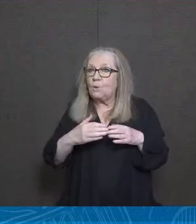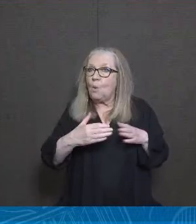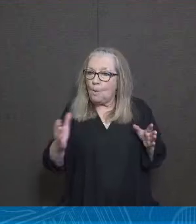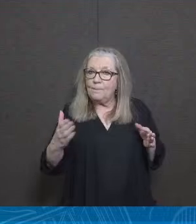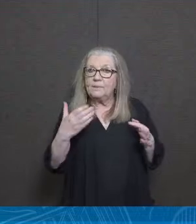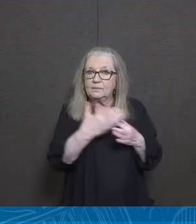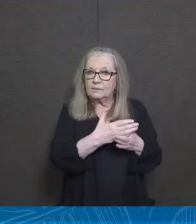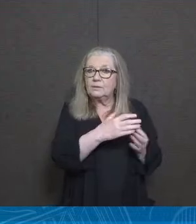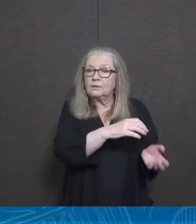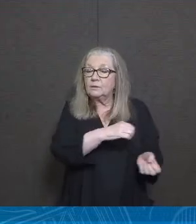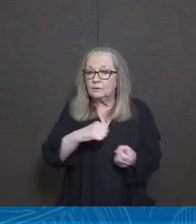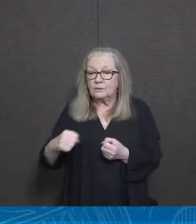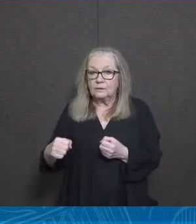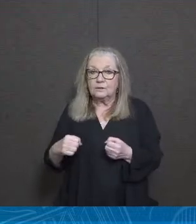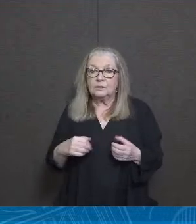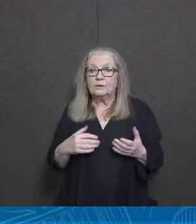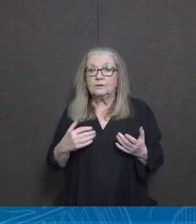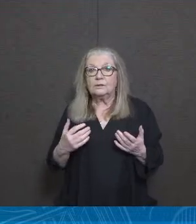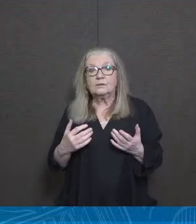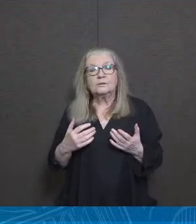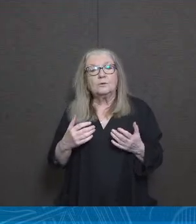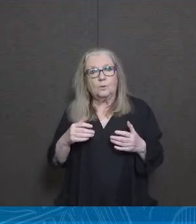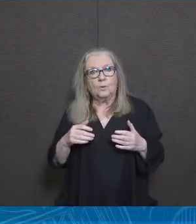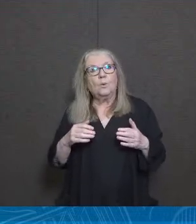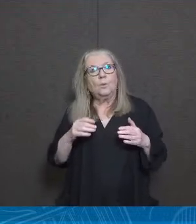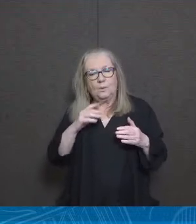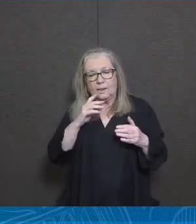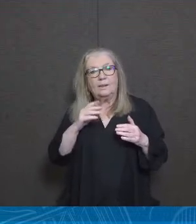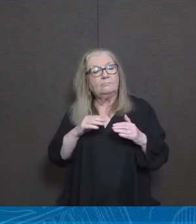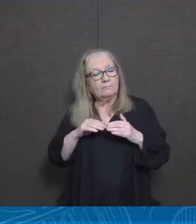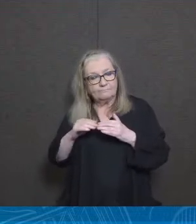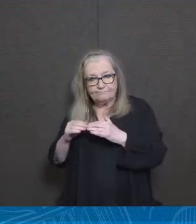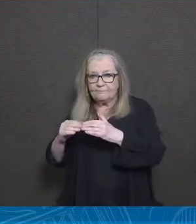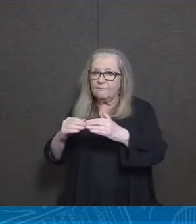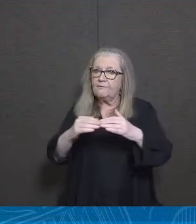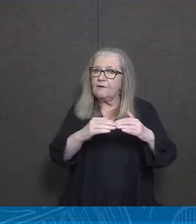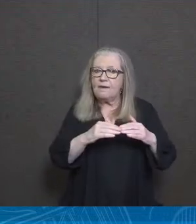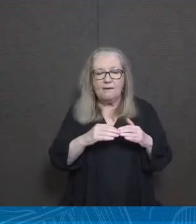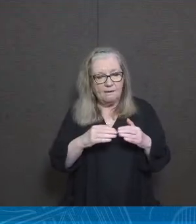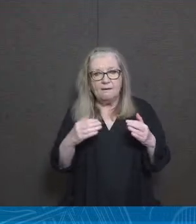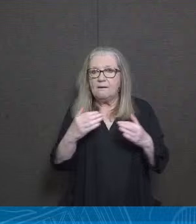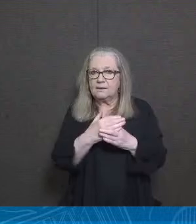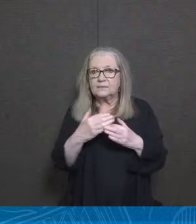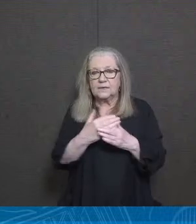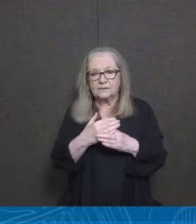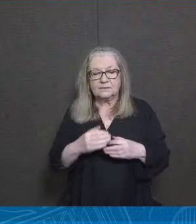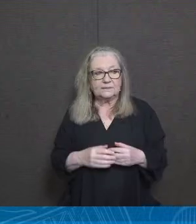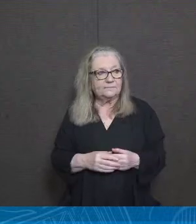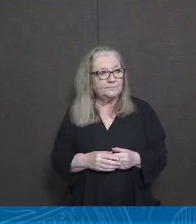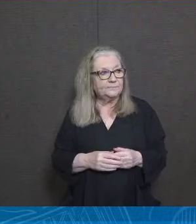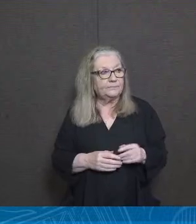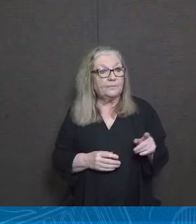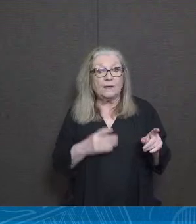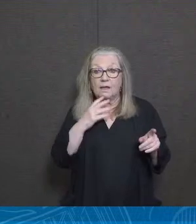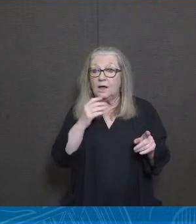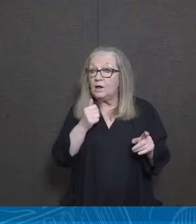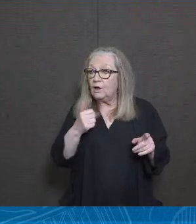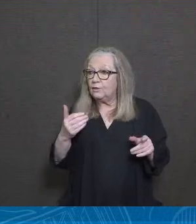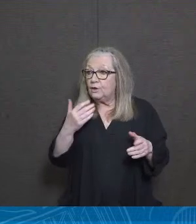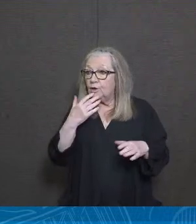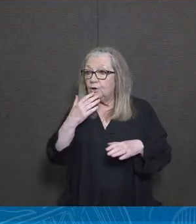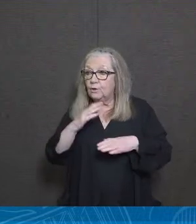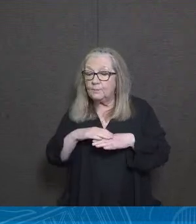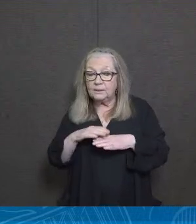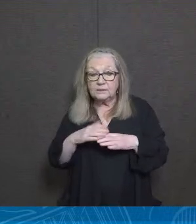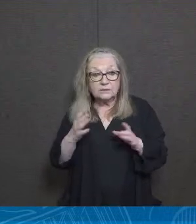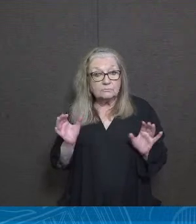So okay. it will be equitably accessible. Yes, thanks. Any other comments and thoughts from the